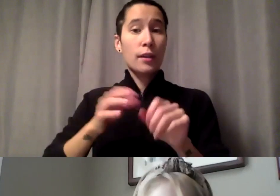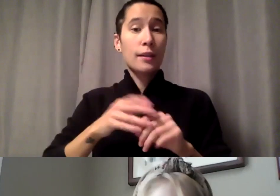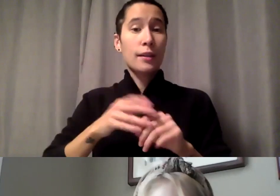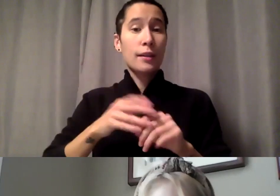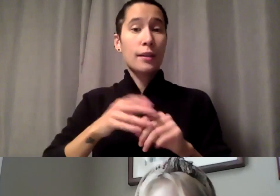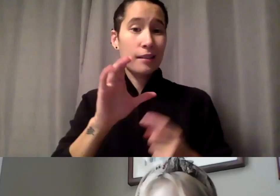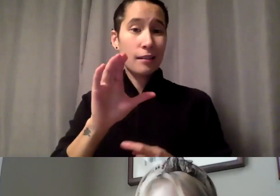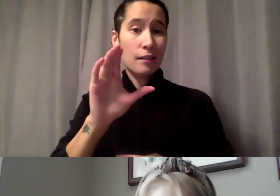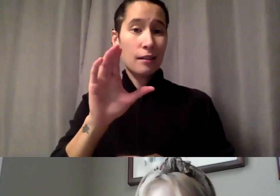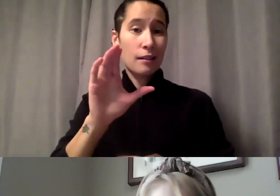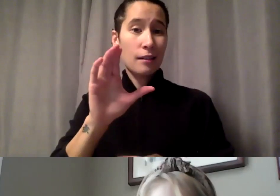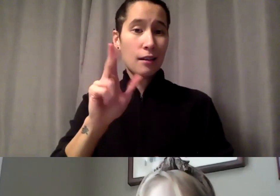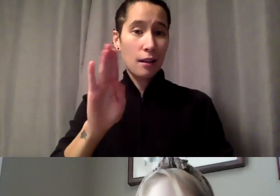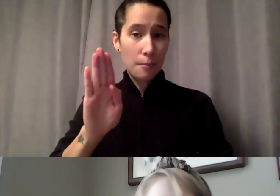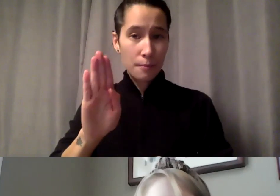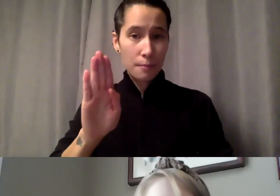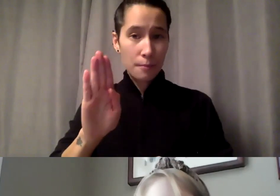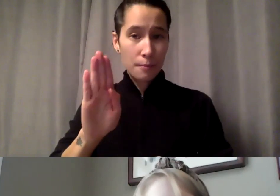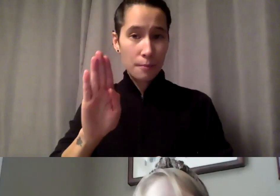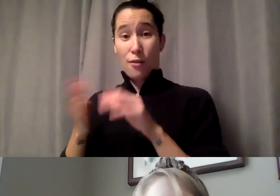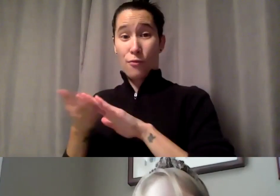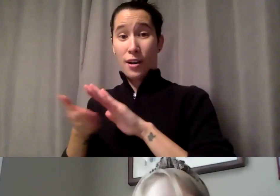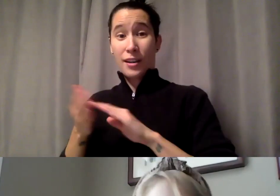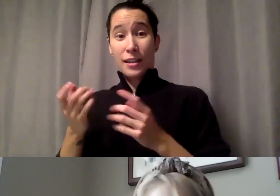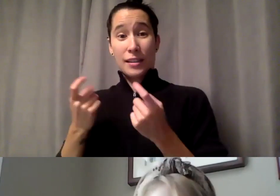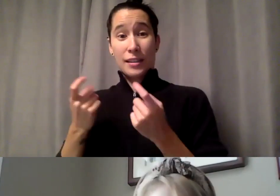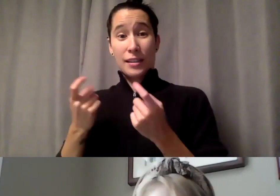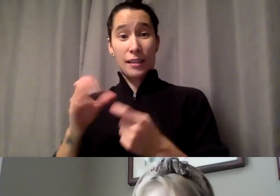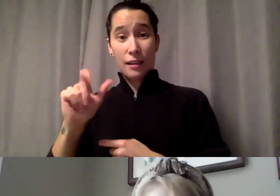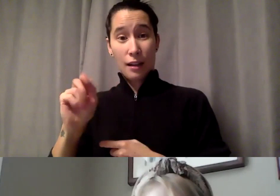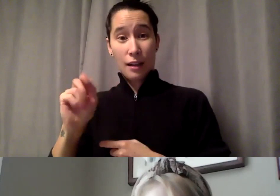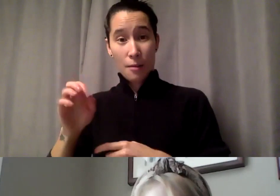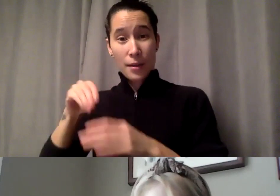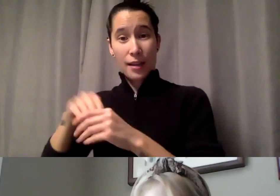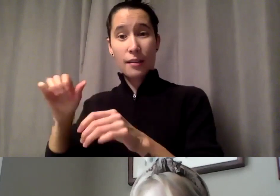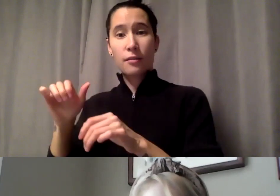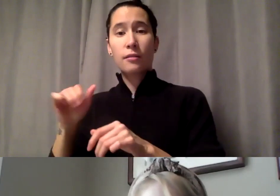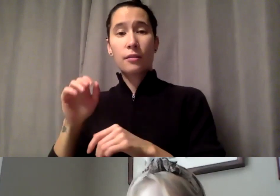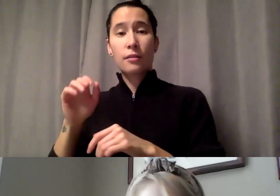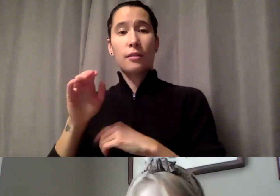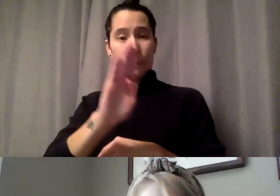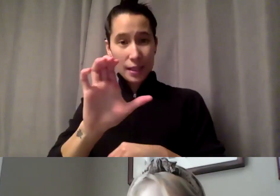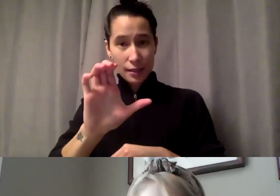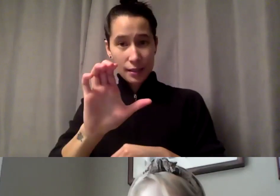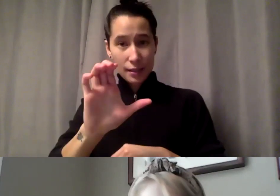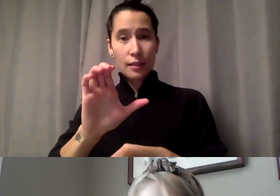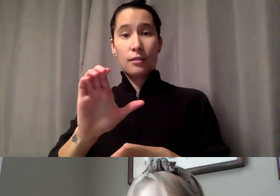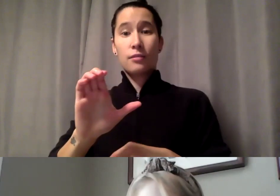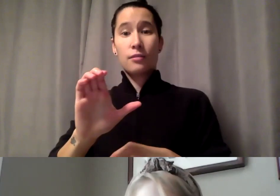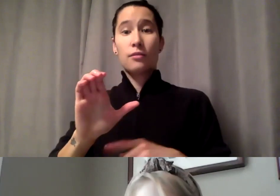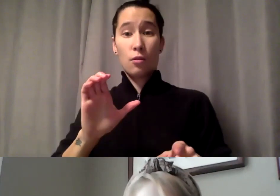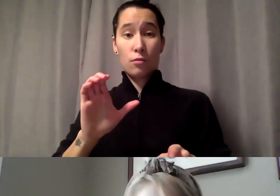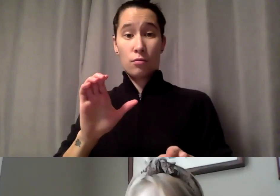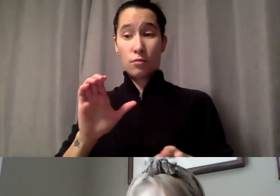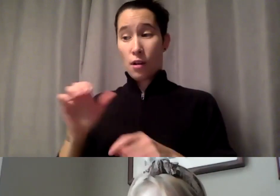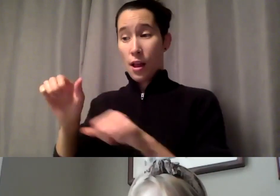I run a ski club in Alberta, am I prohibited from allowing, run a ski club in BC, am I prohibited from allowing